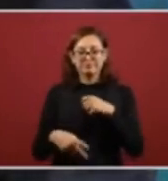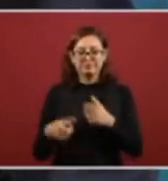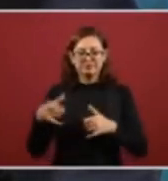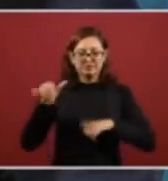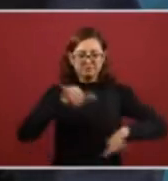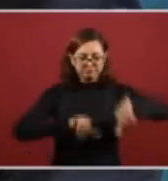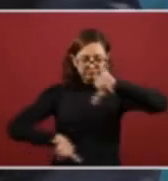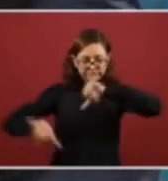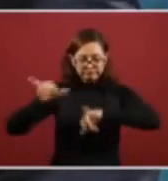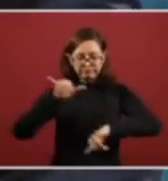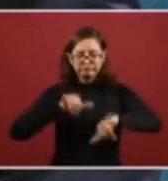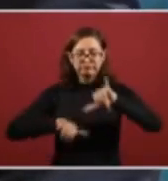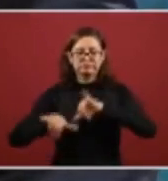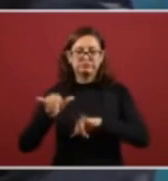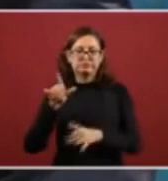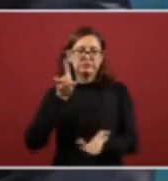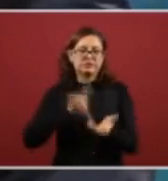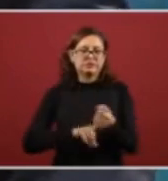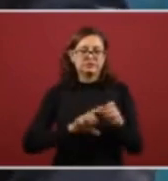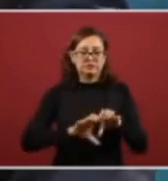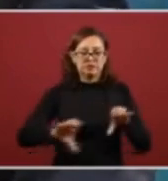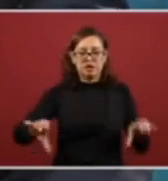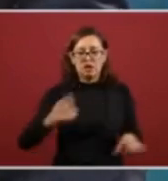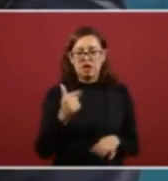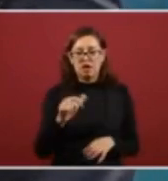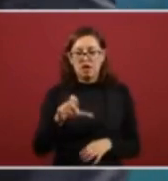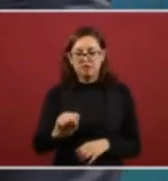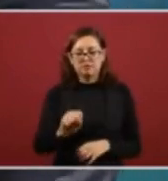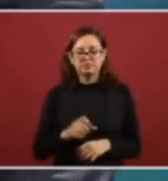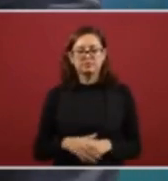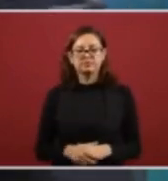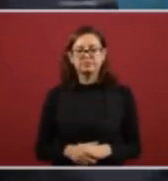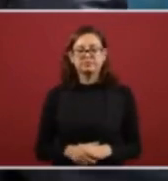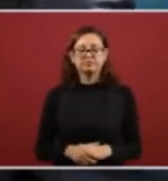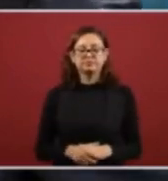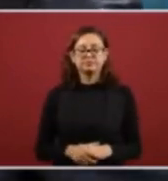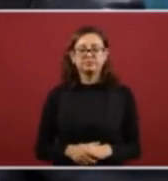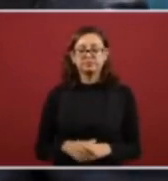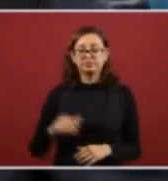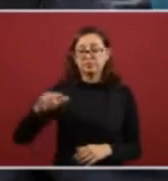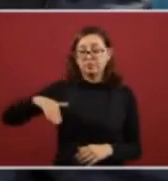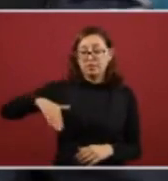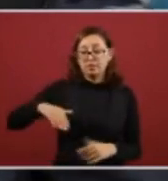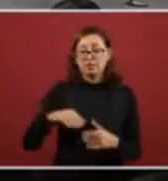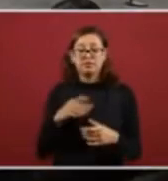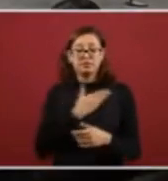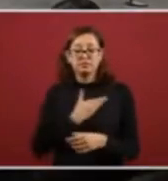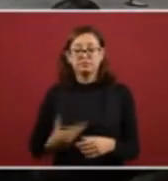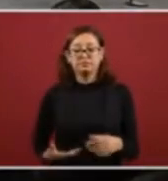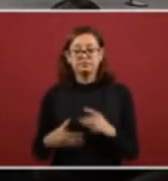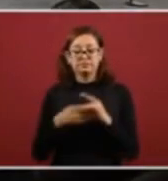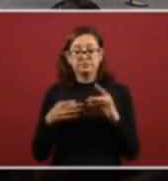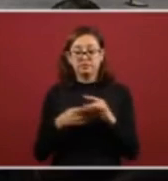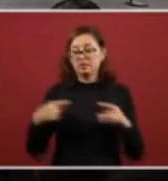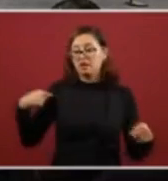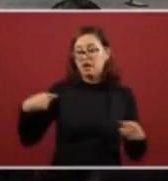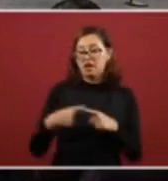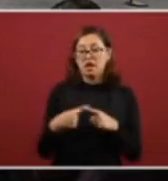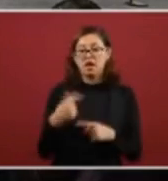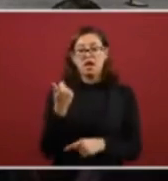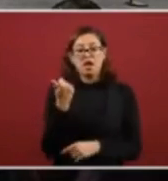Regarding these risks and that are associated with the ducts. Like the president said, in the last